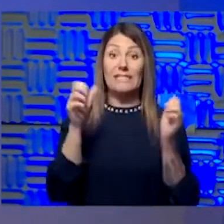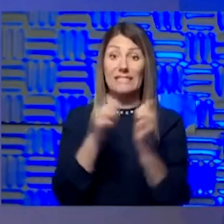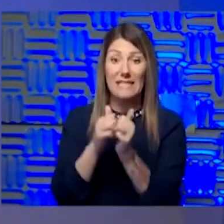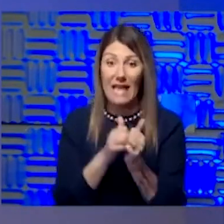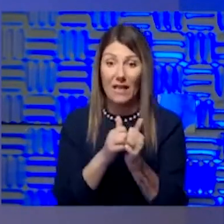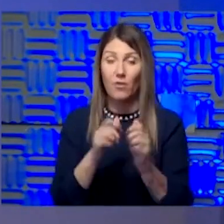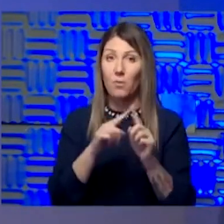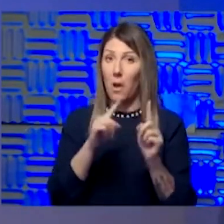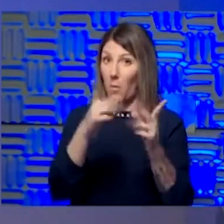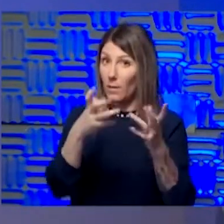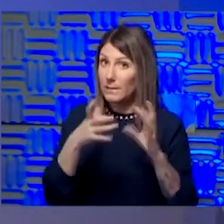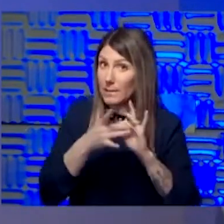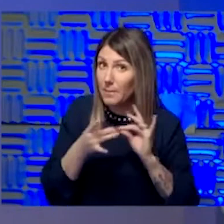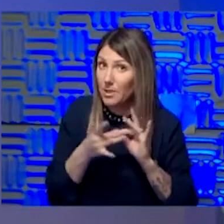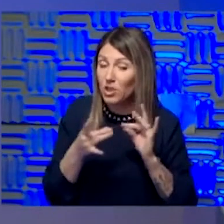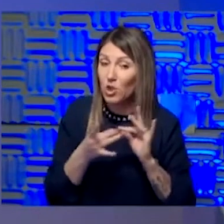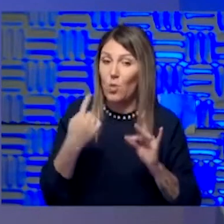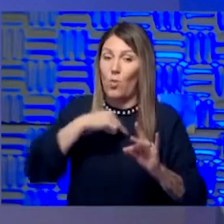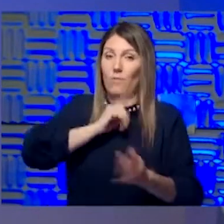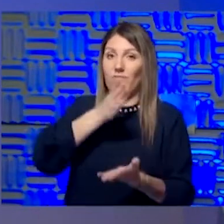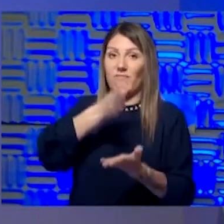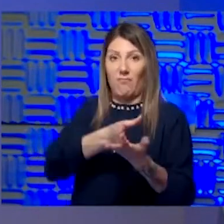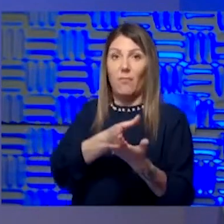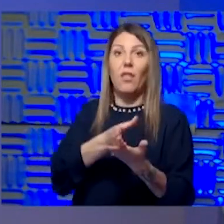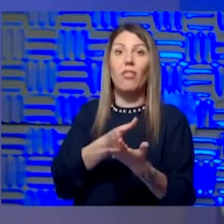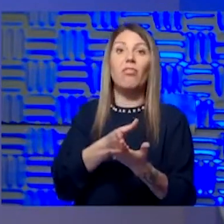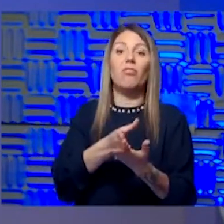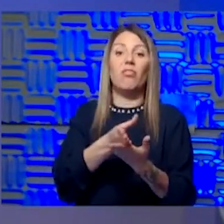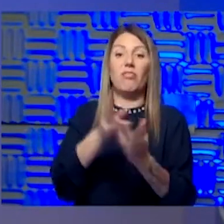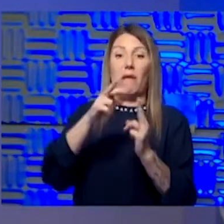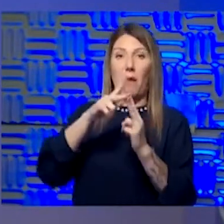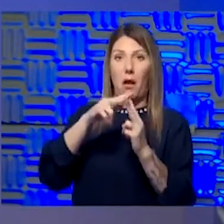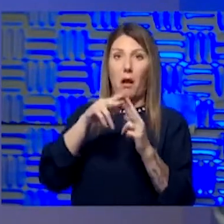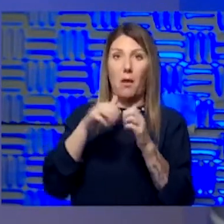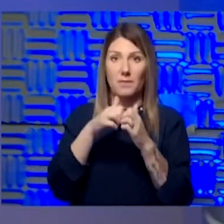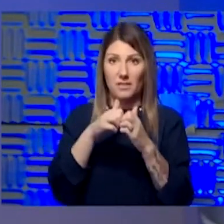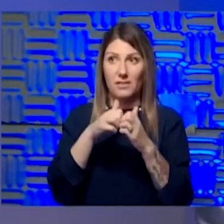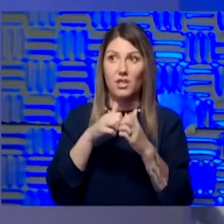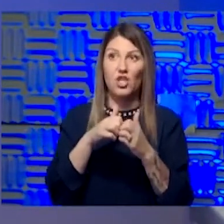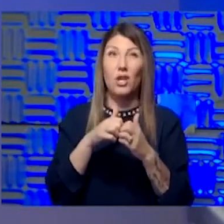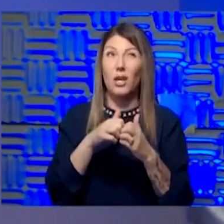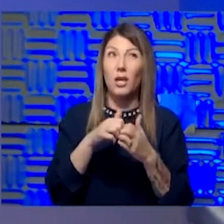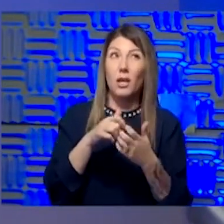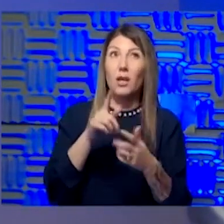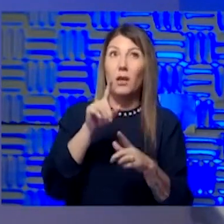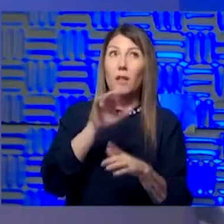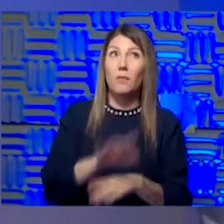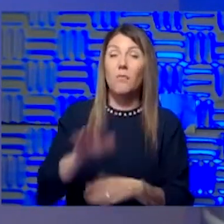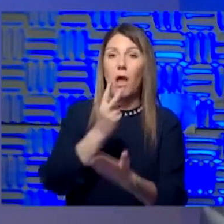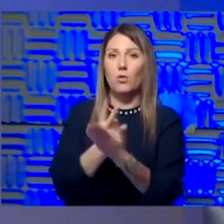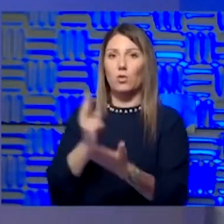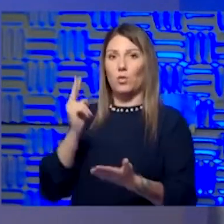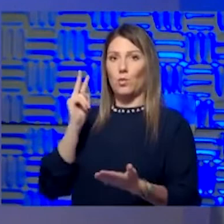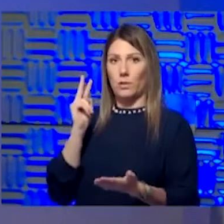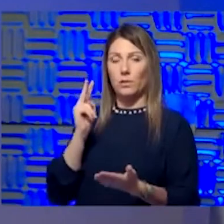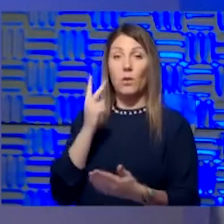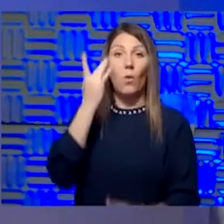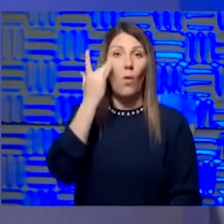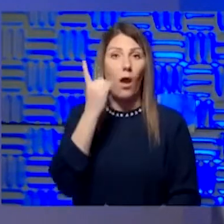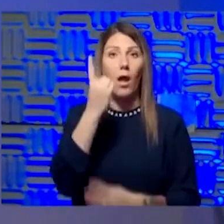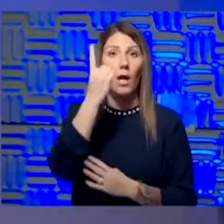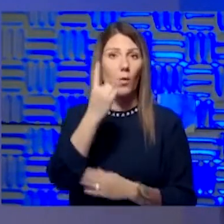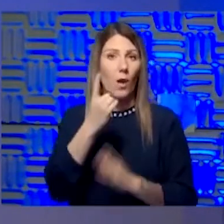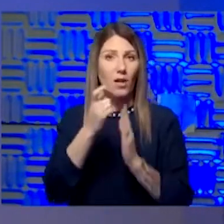group pulled the combination of hydroxychloroquine and azithromycin probably about 2 weeks ago because one